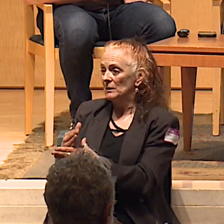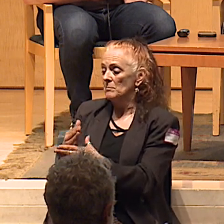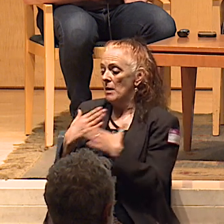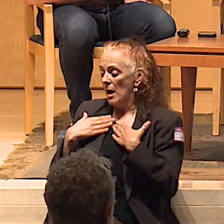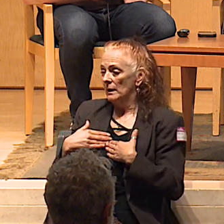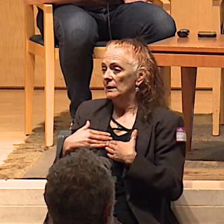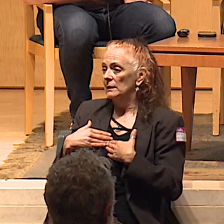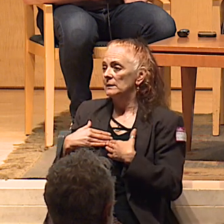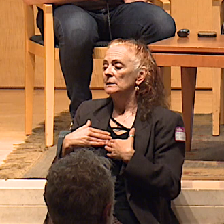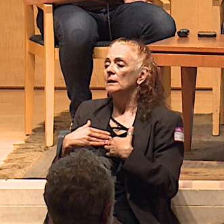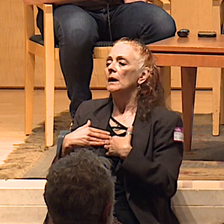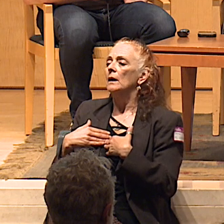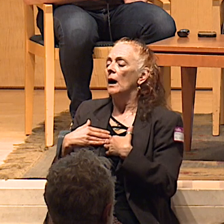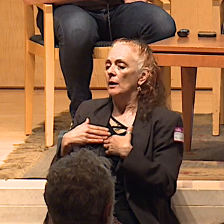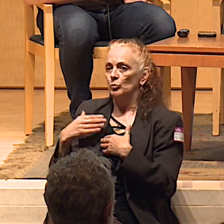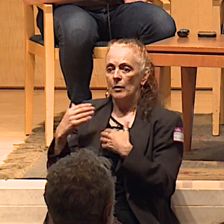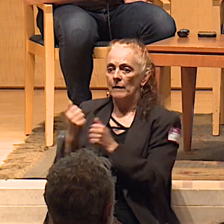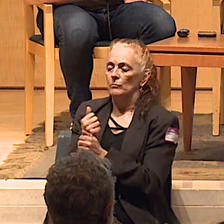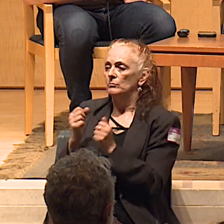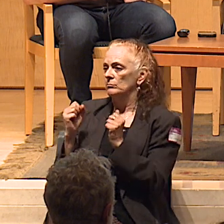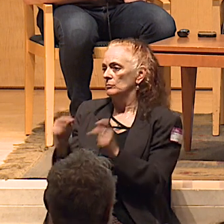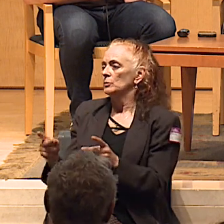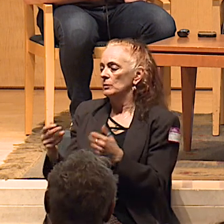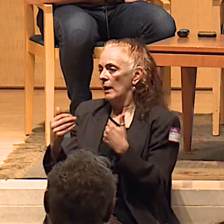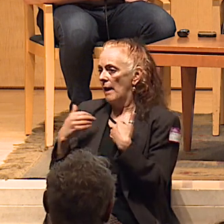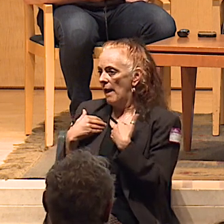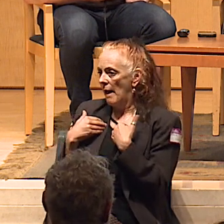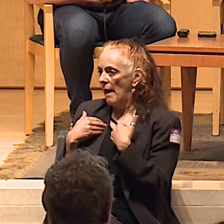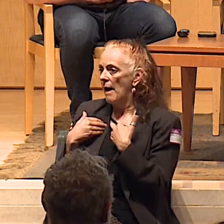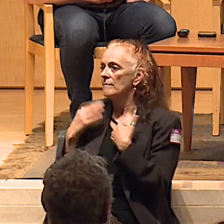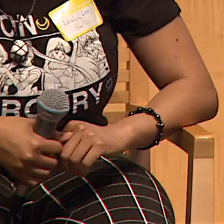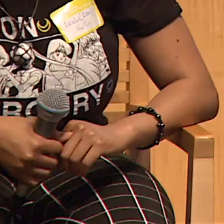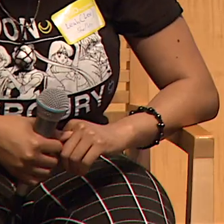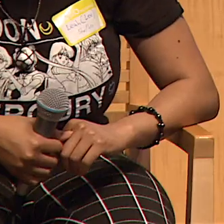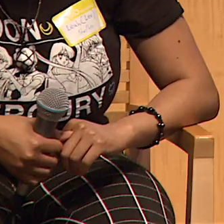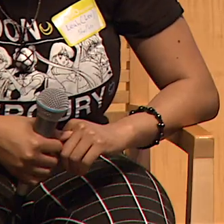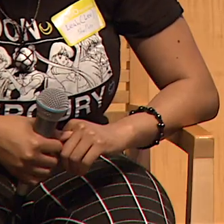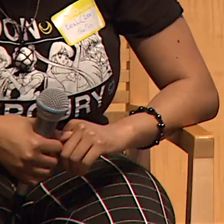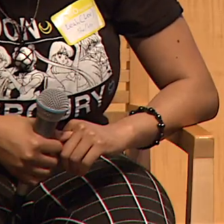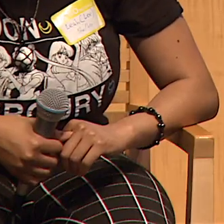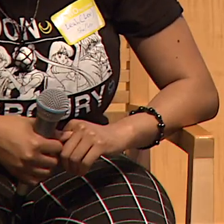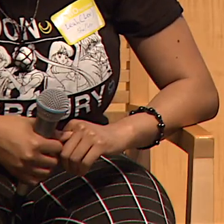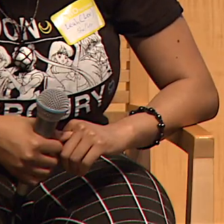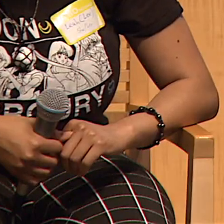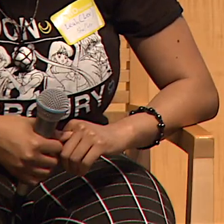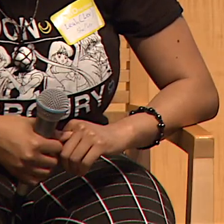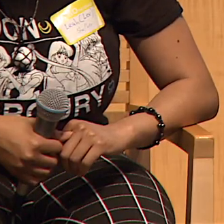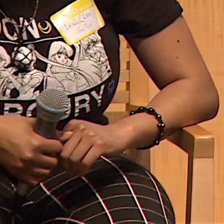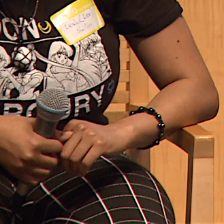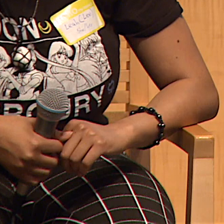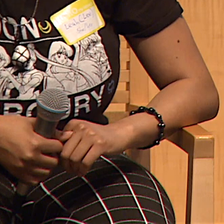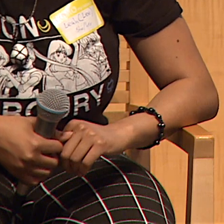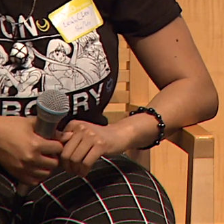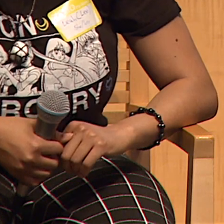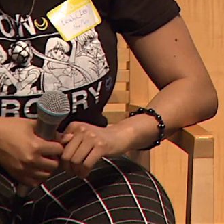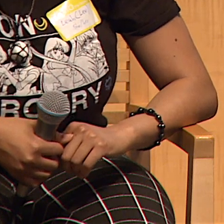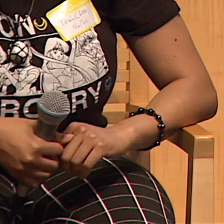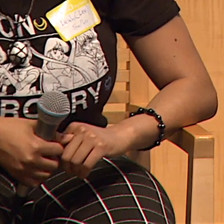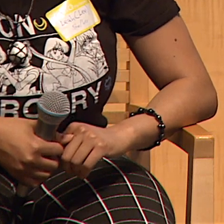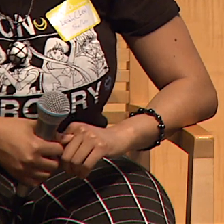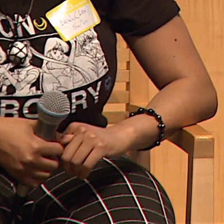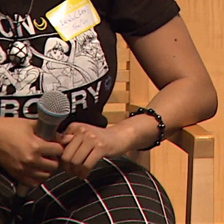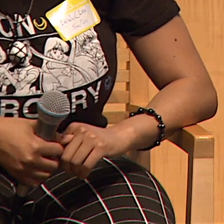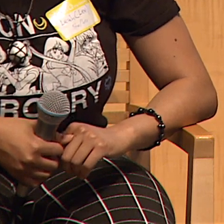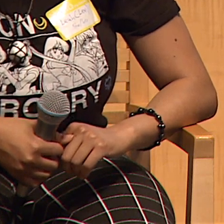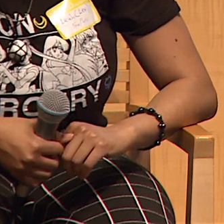it every chance I get. I'll do, like, you know. But a workaround. That's amazing. It looks so good. Sometimes our limitations are